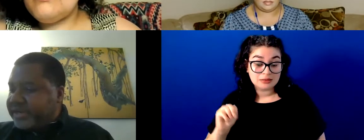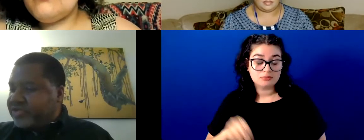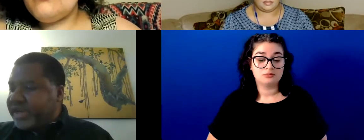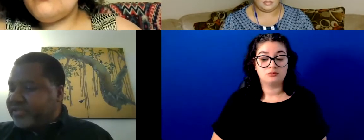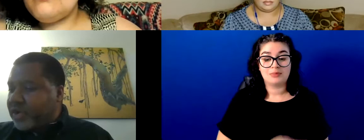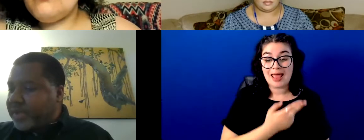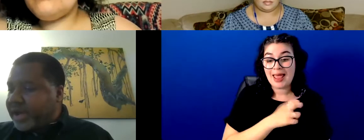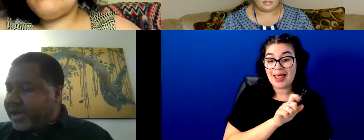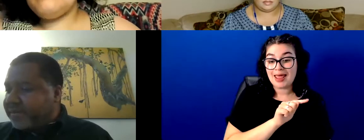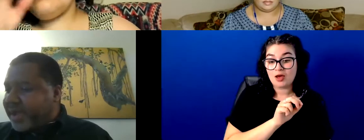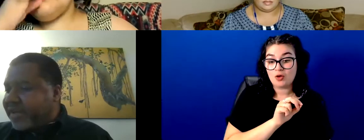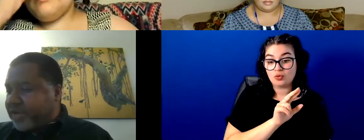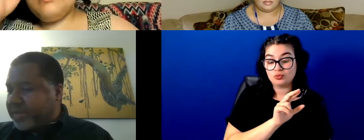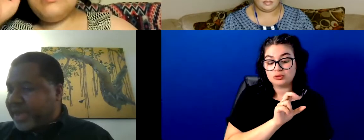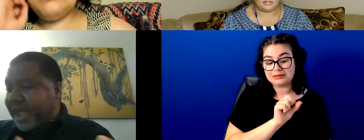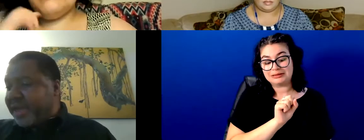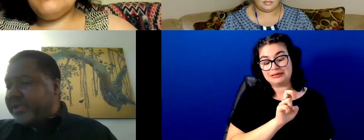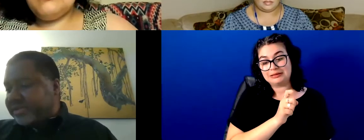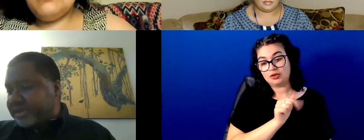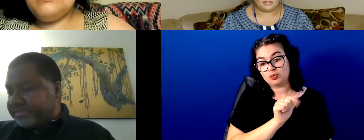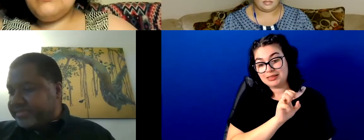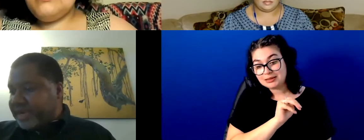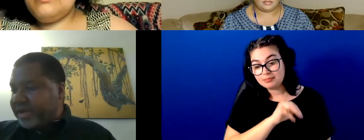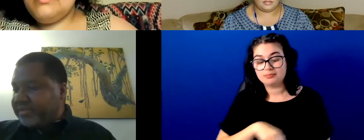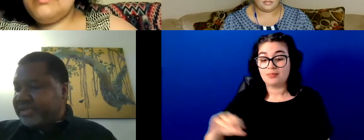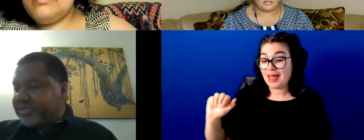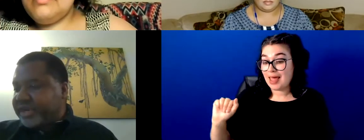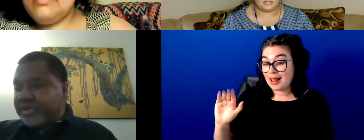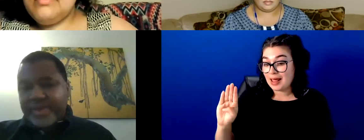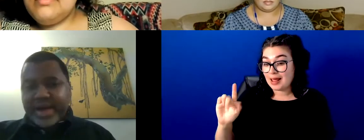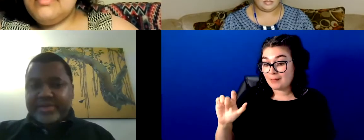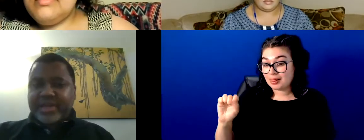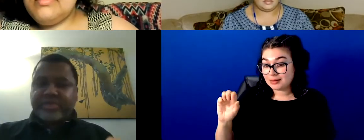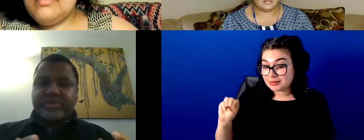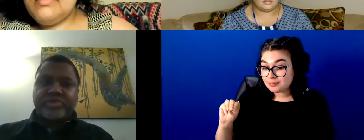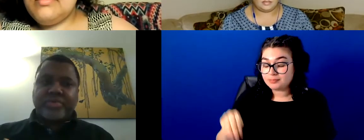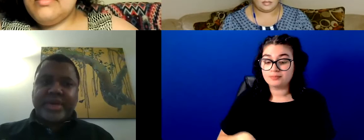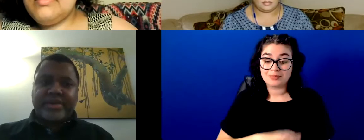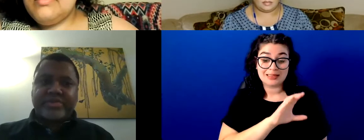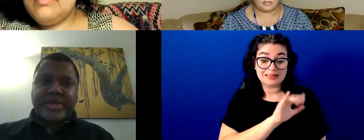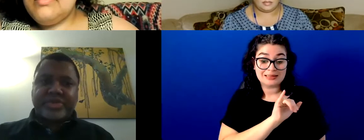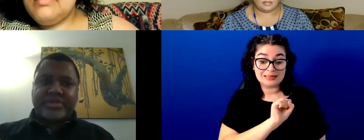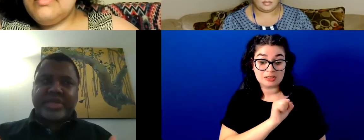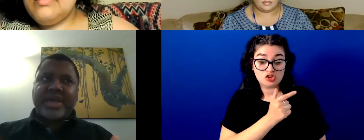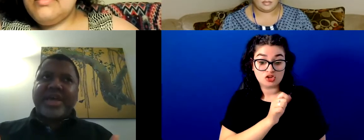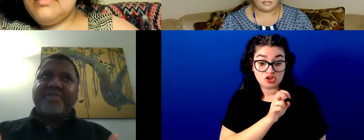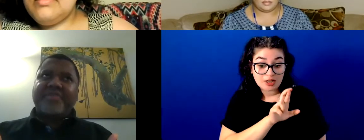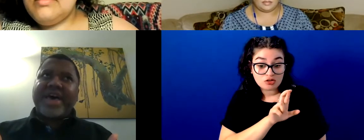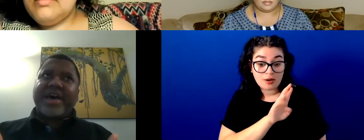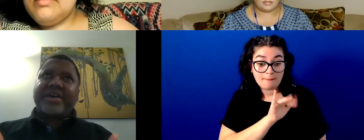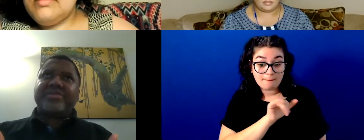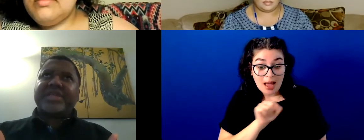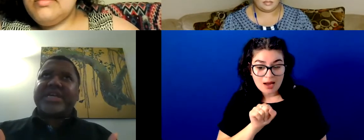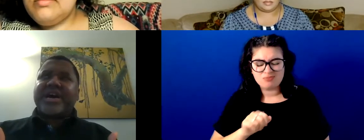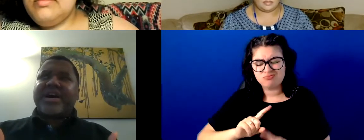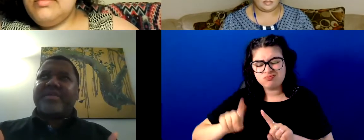transgender, transphobia, biphobia, ableism, cisgender bias. Like, there's so many intersections